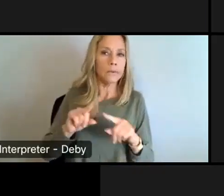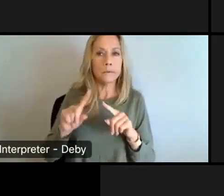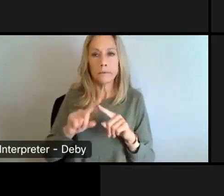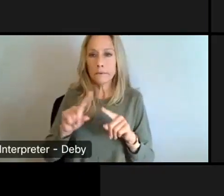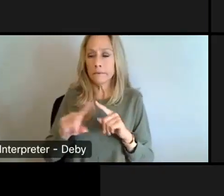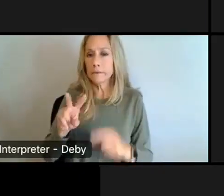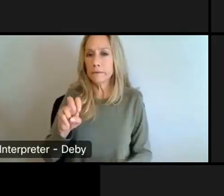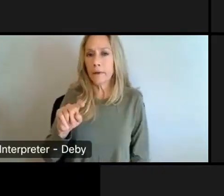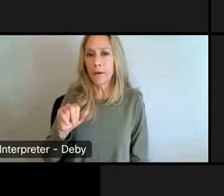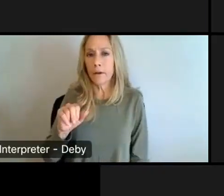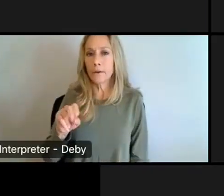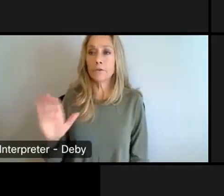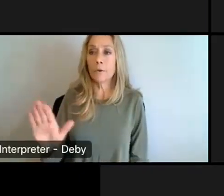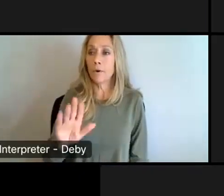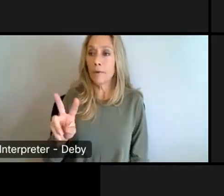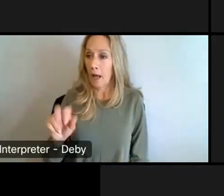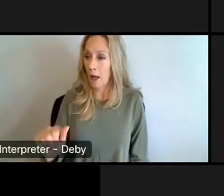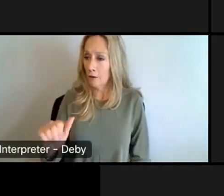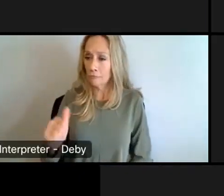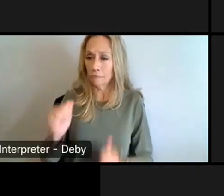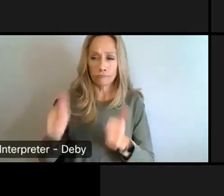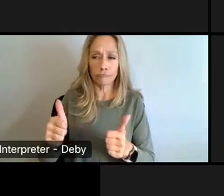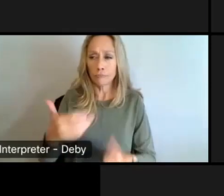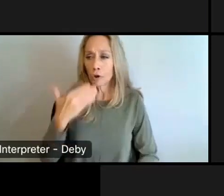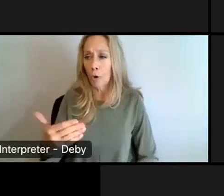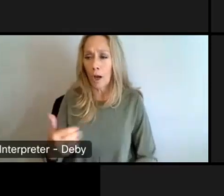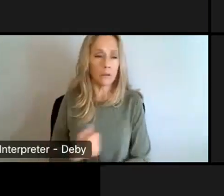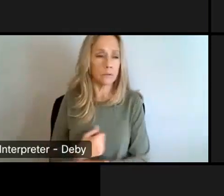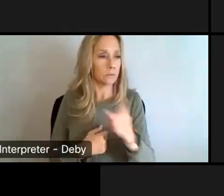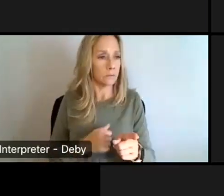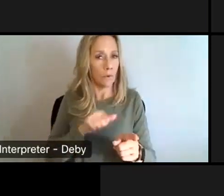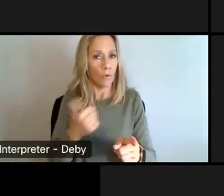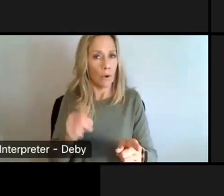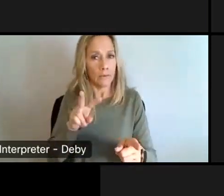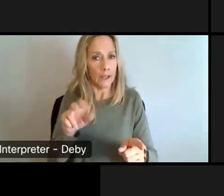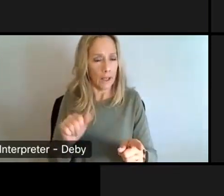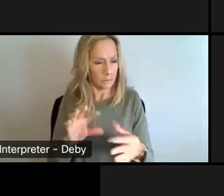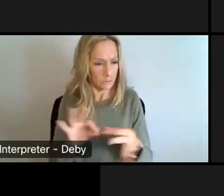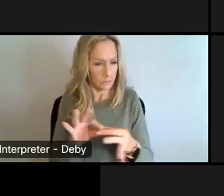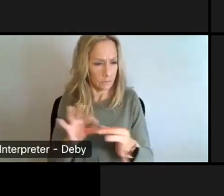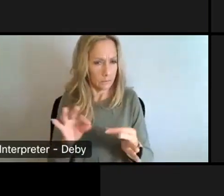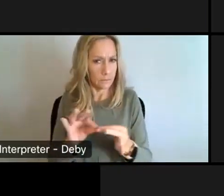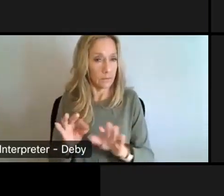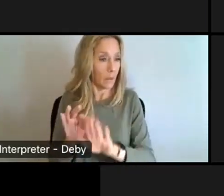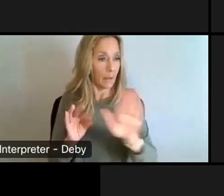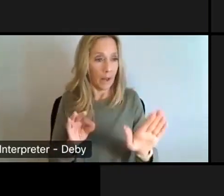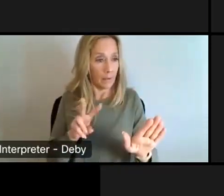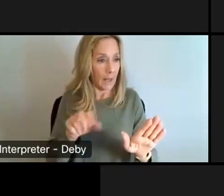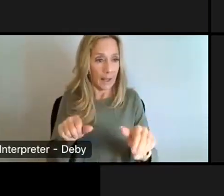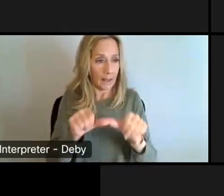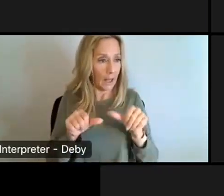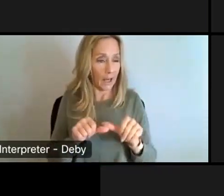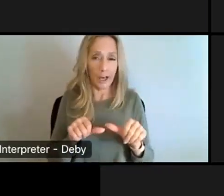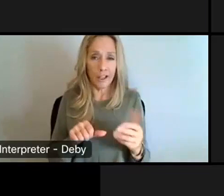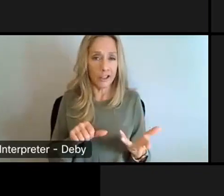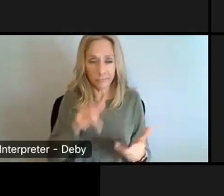where their VA is great, and then I hear other stories from veterans where their veteran affairs um, area isn't so